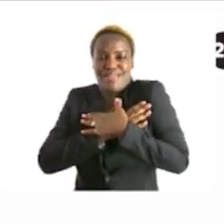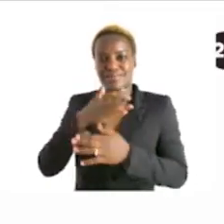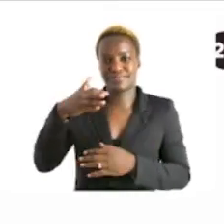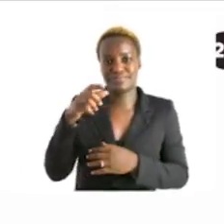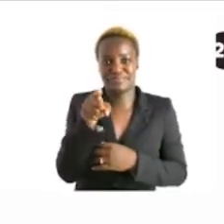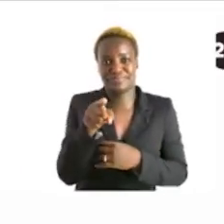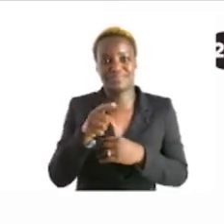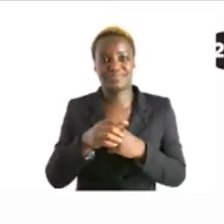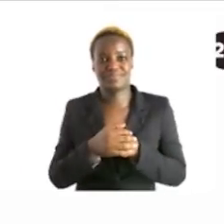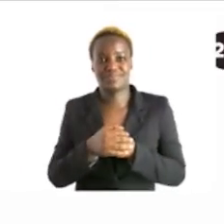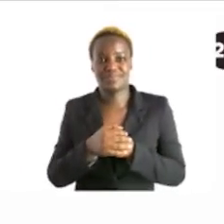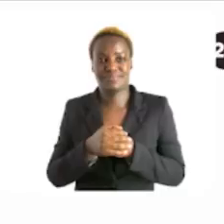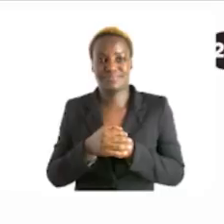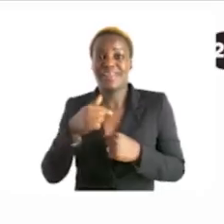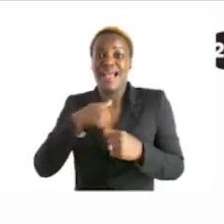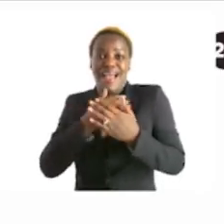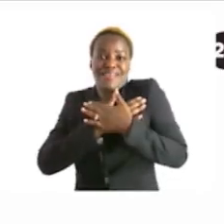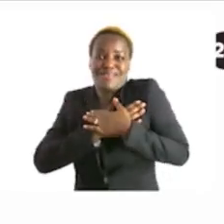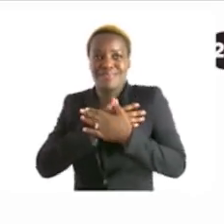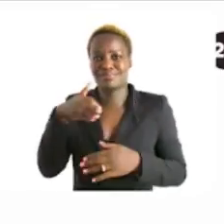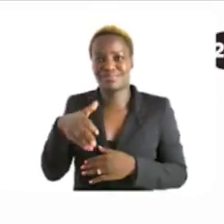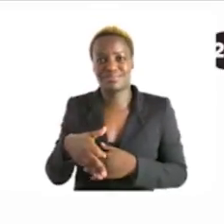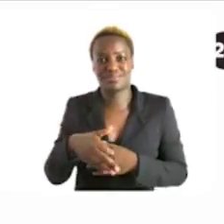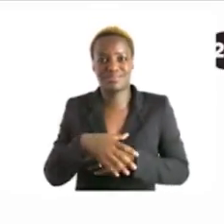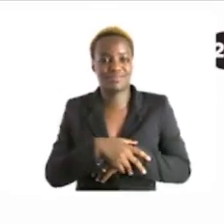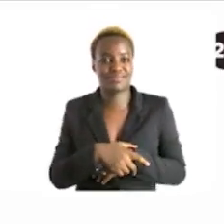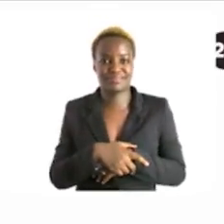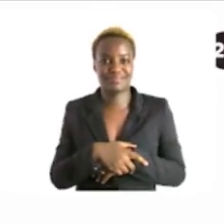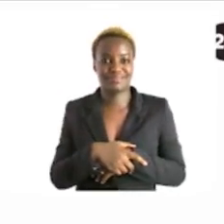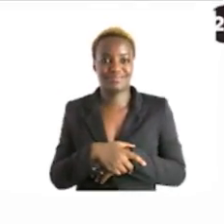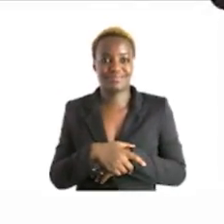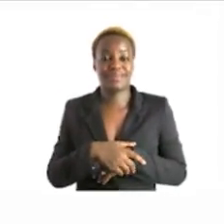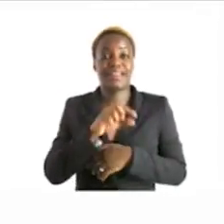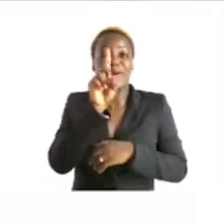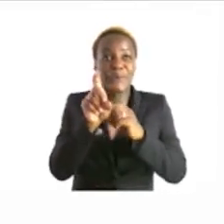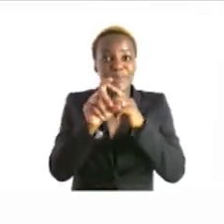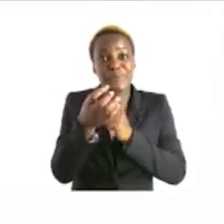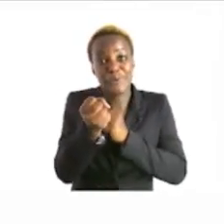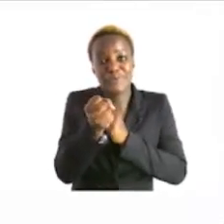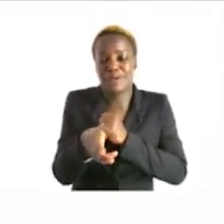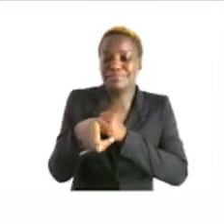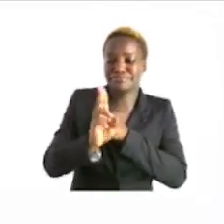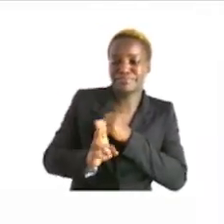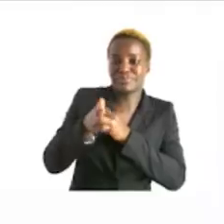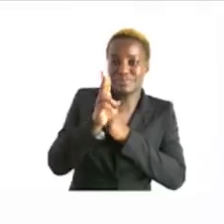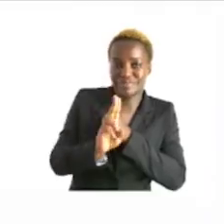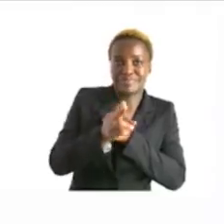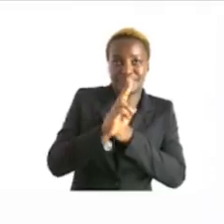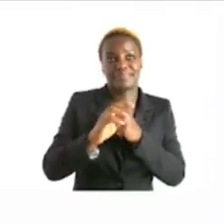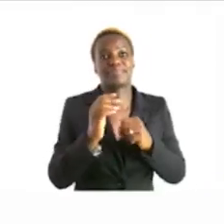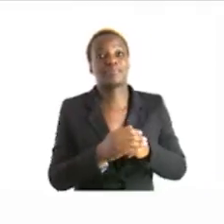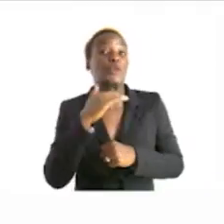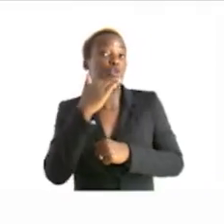namibia i love namibia sorry now we have to answer the questions and the answers we have to find it in